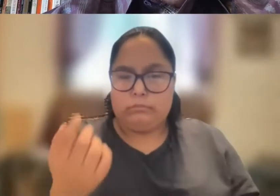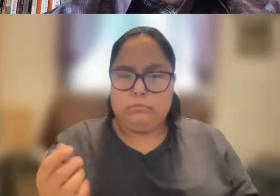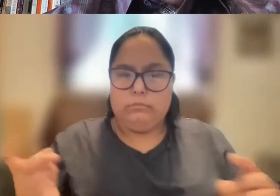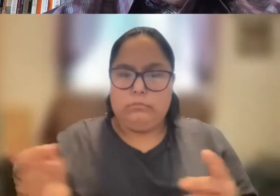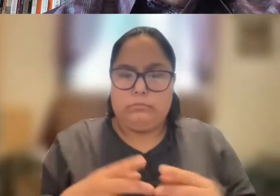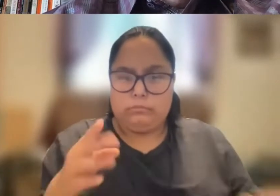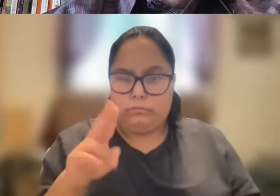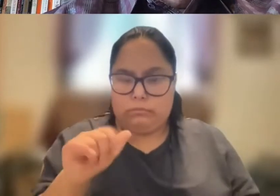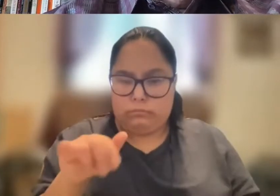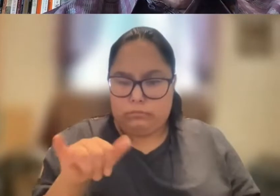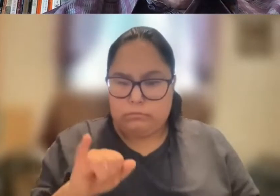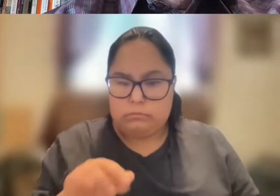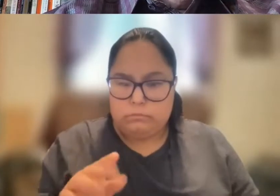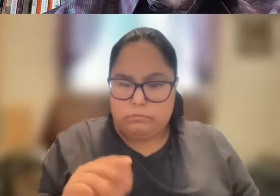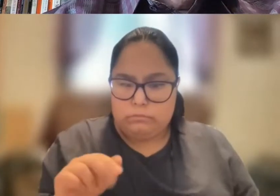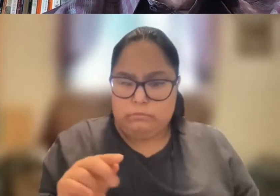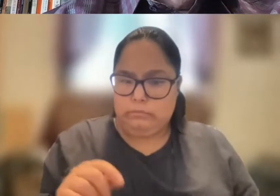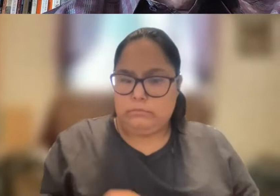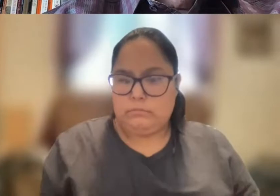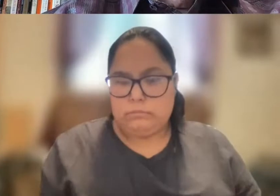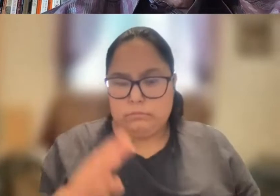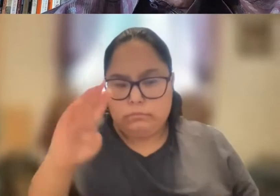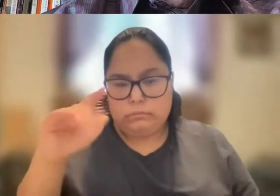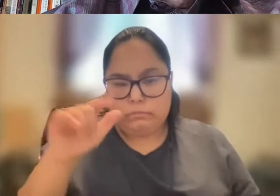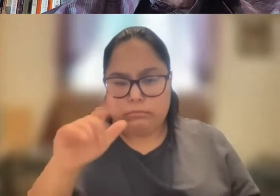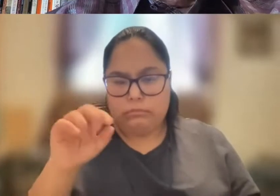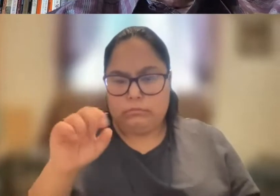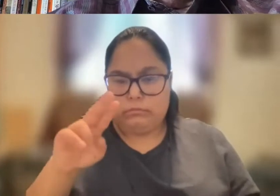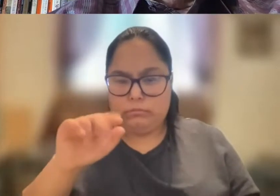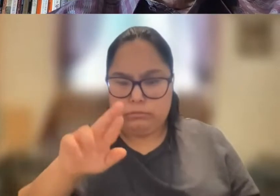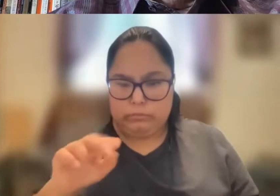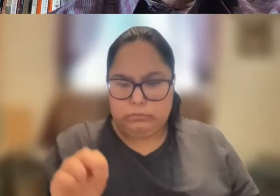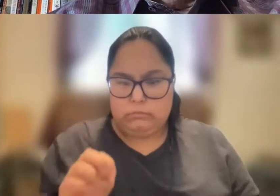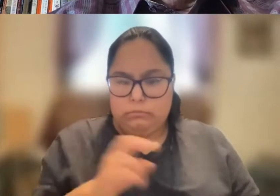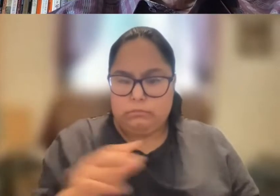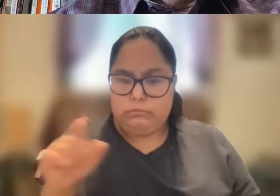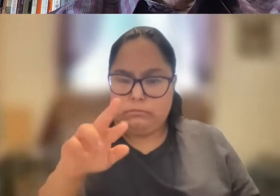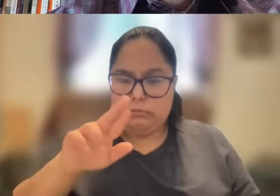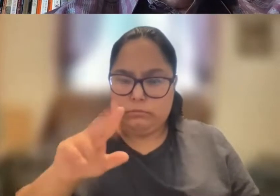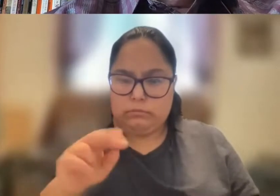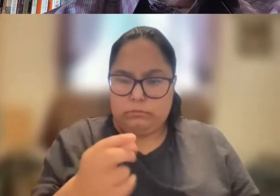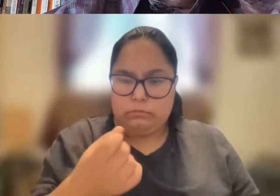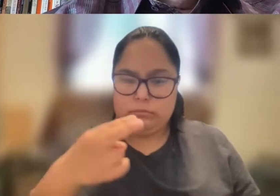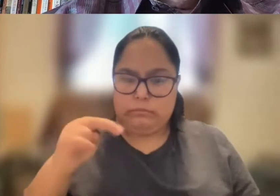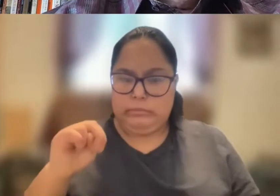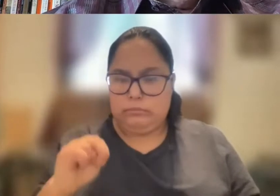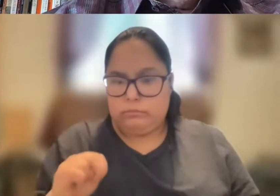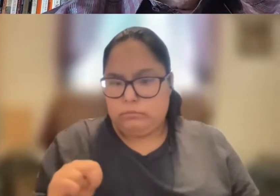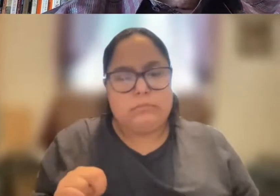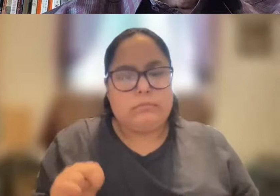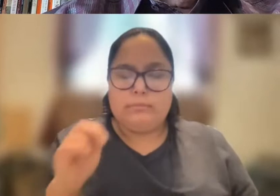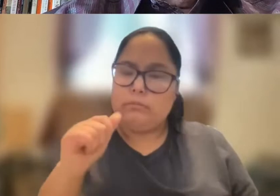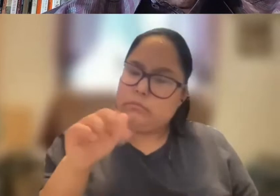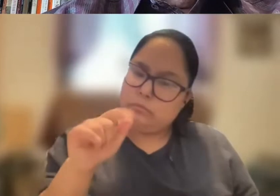me a snail mail hate letter. Fortunately, he was good enough to put his return address on it so I could turn it over to hate crimes